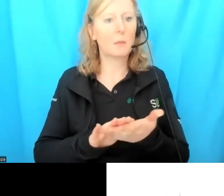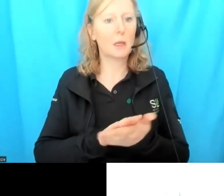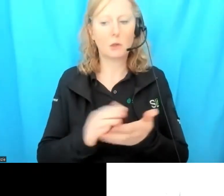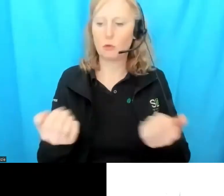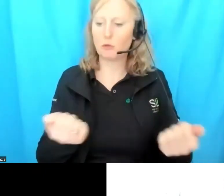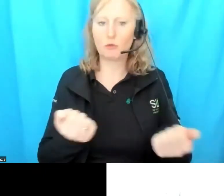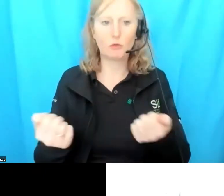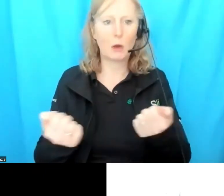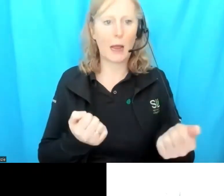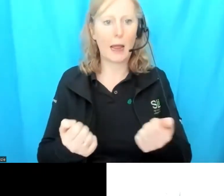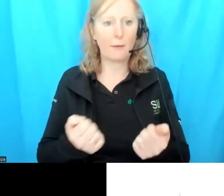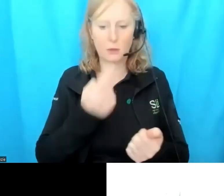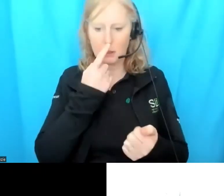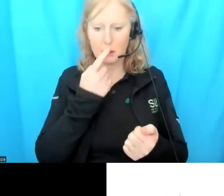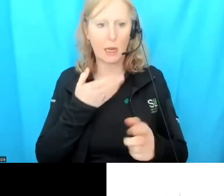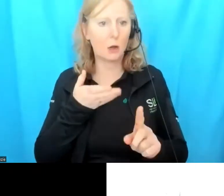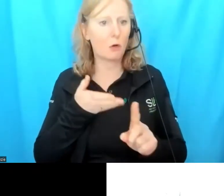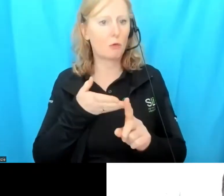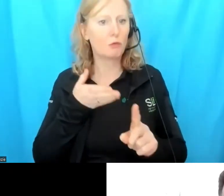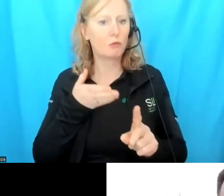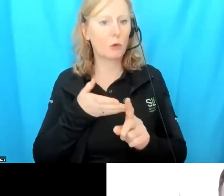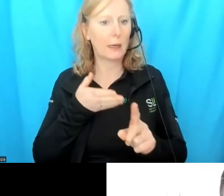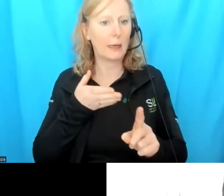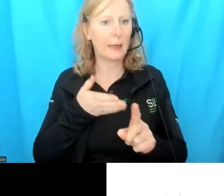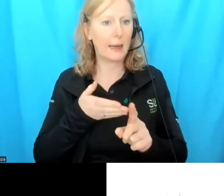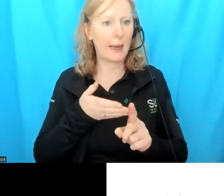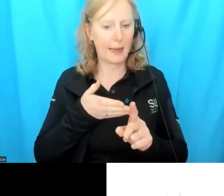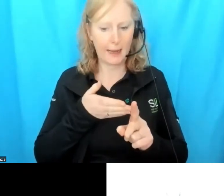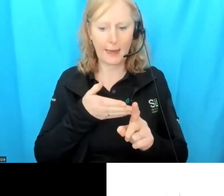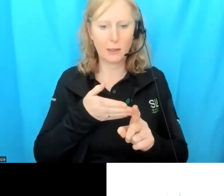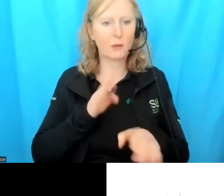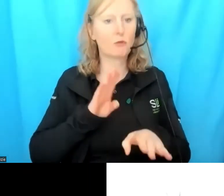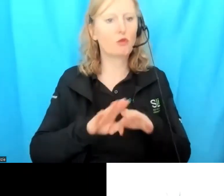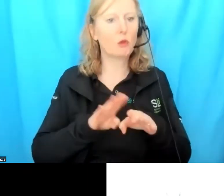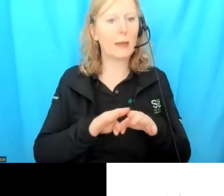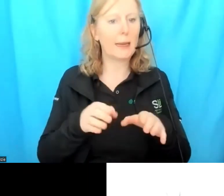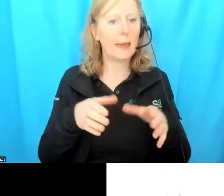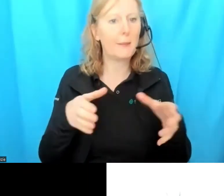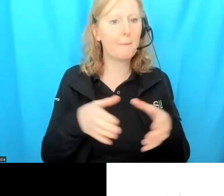drivers to recognise that training puppies